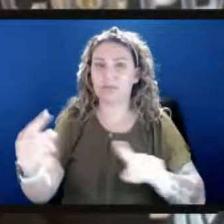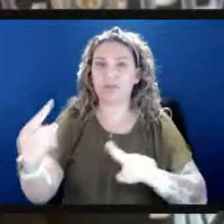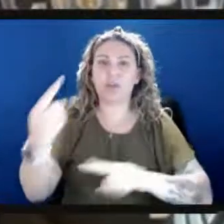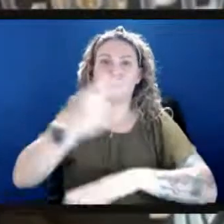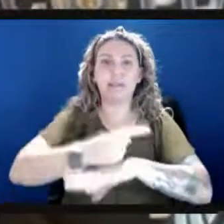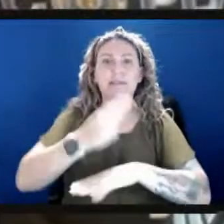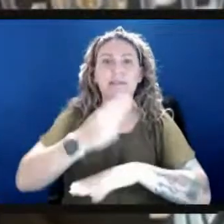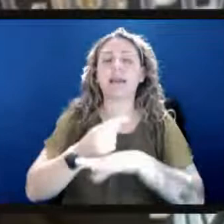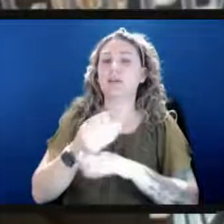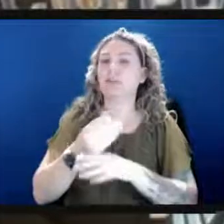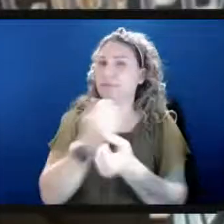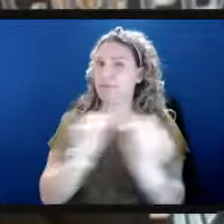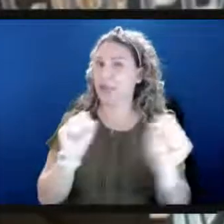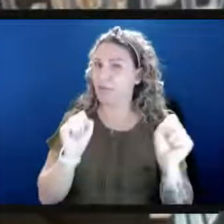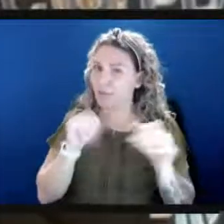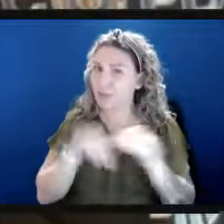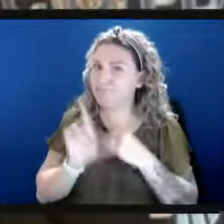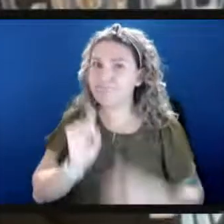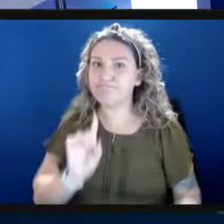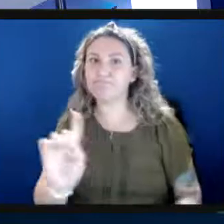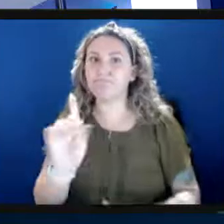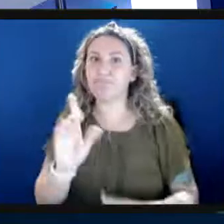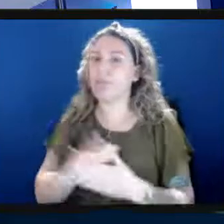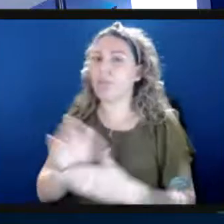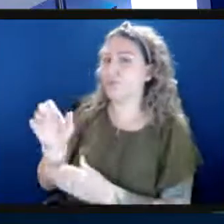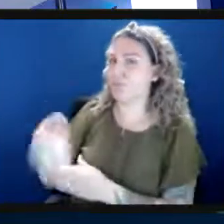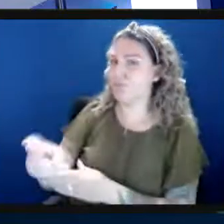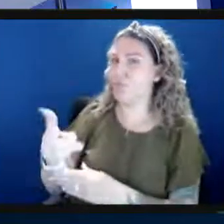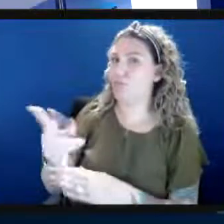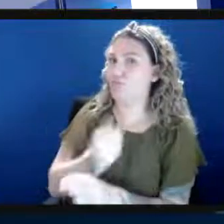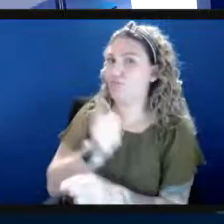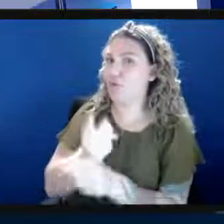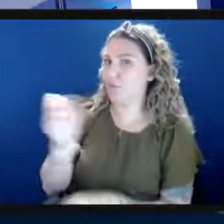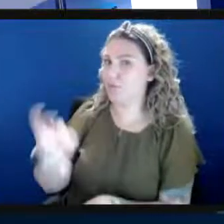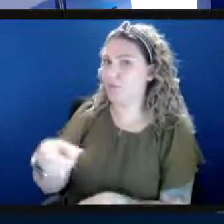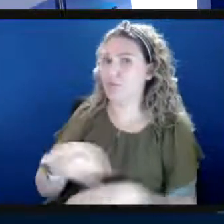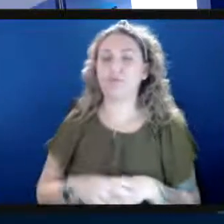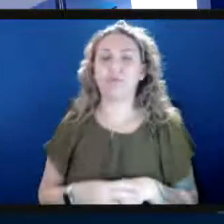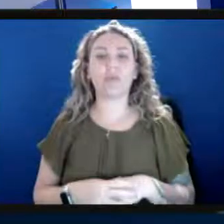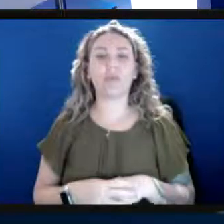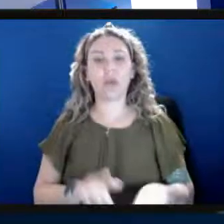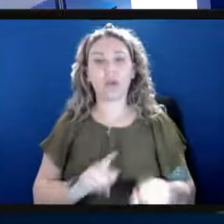no questions asked, and they'll be properly disposed of. We also have a safe